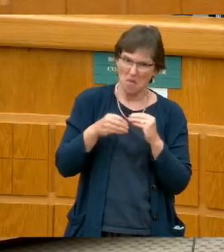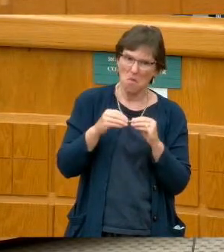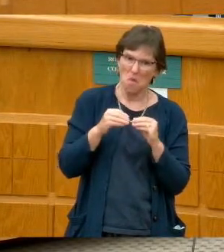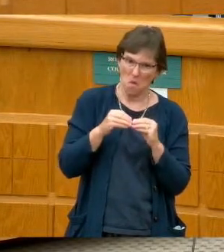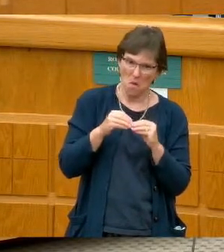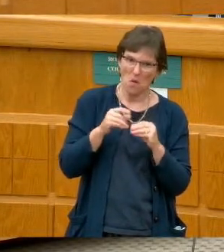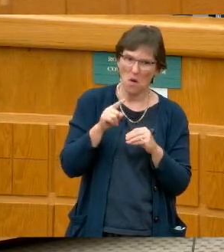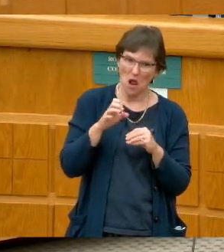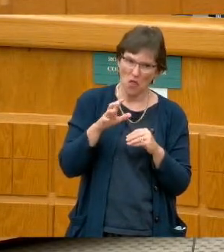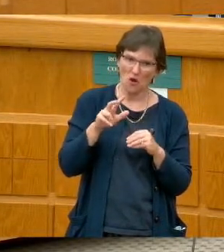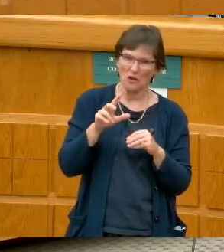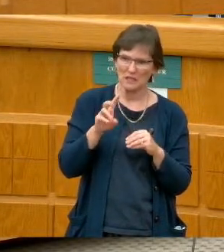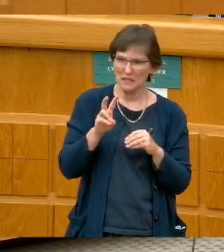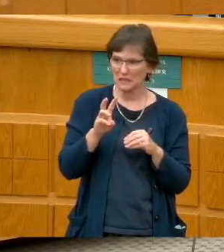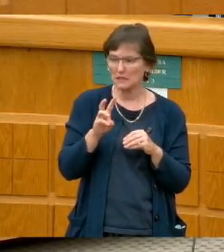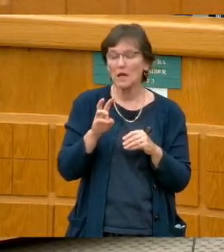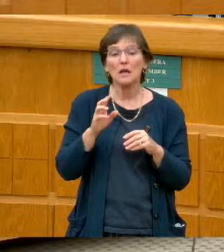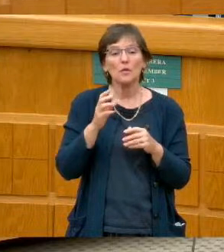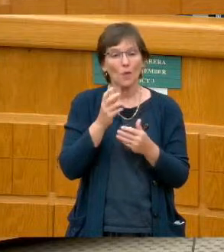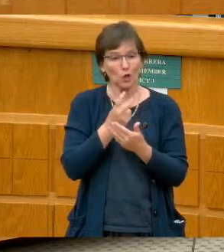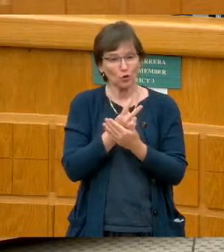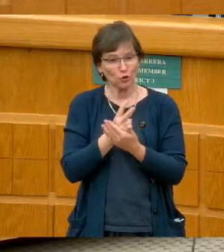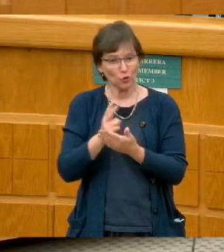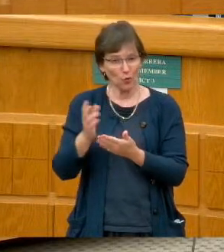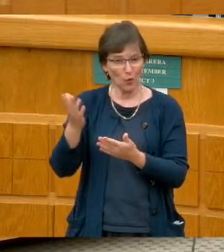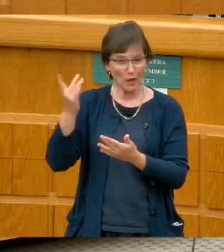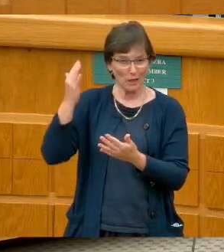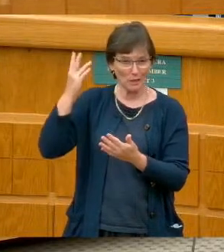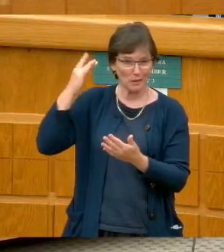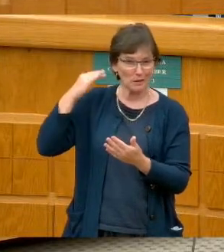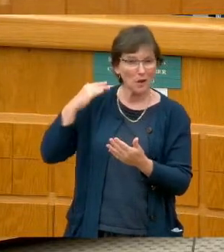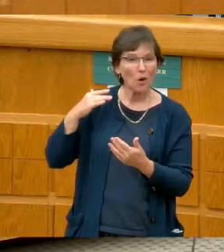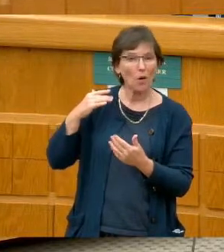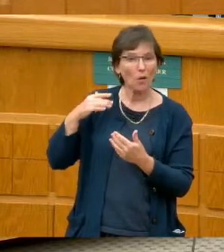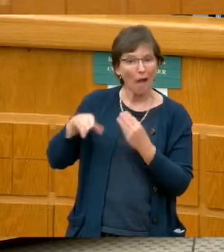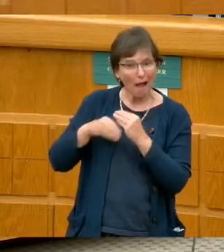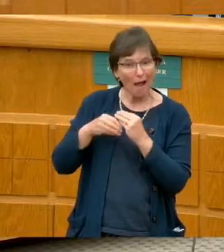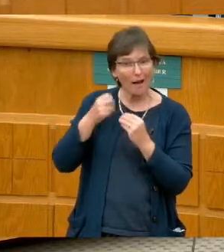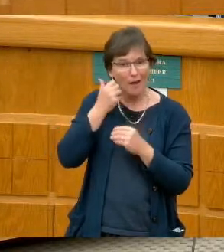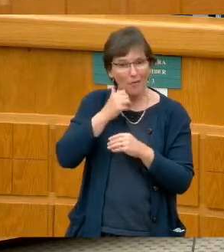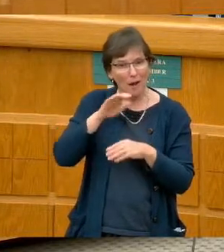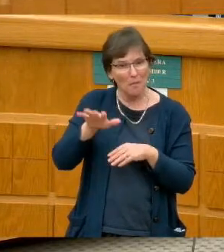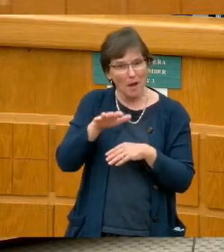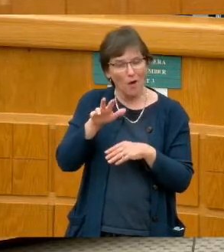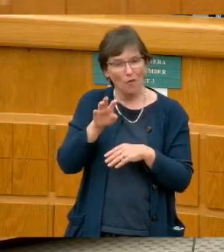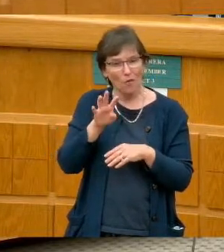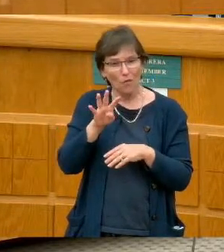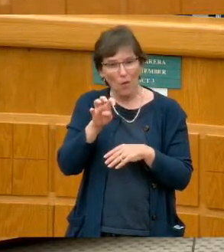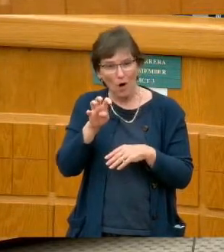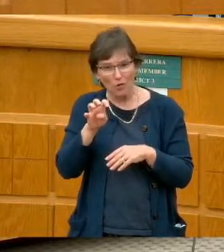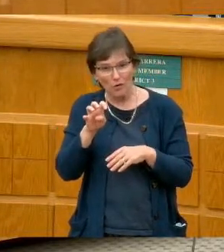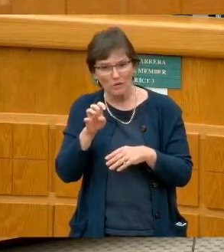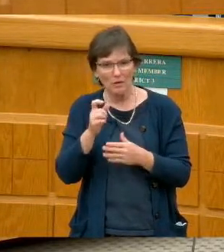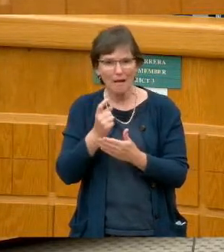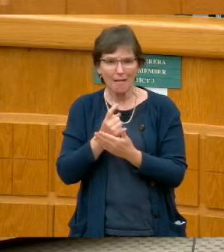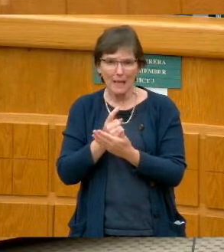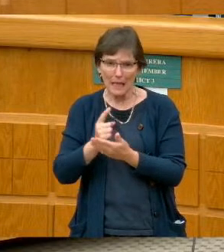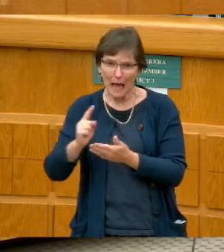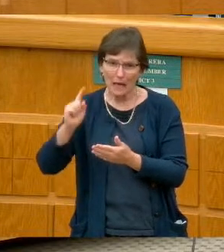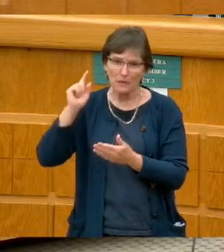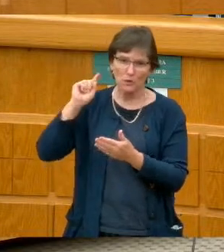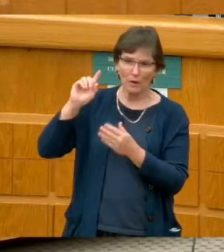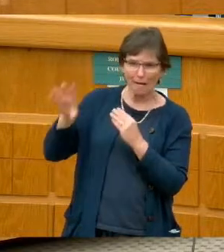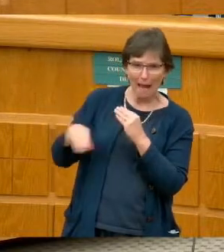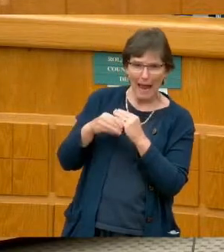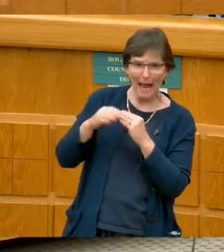the numbers, if we go back about 2 weeks, we're in the 400s, about in the 300s last week,